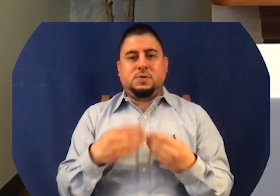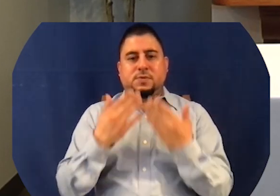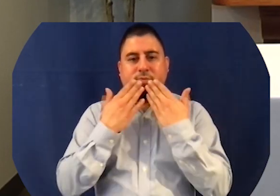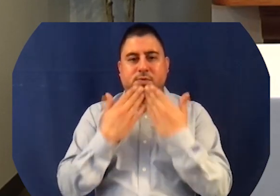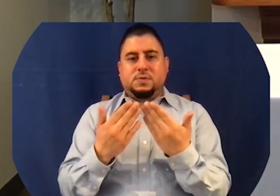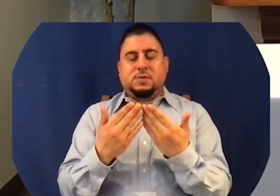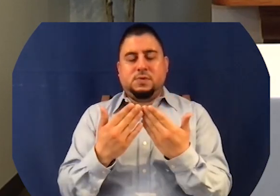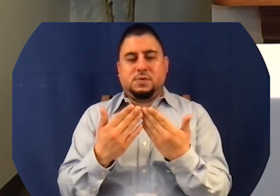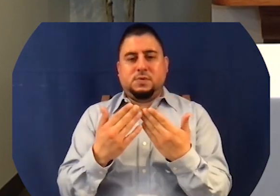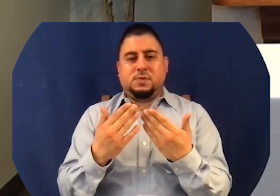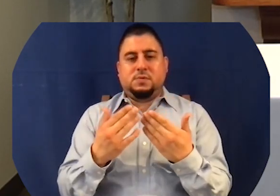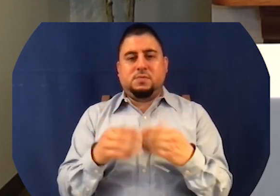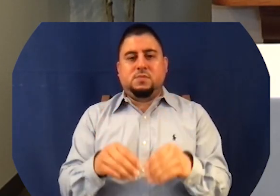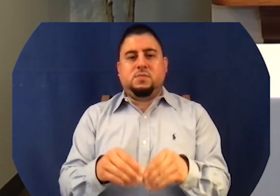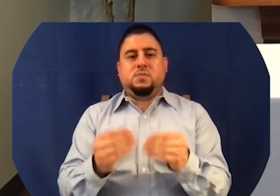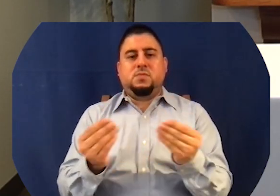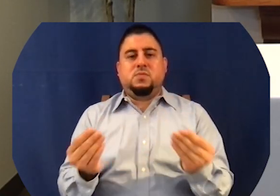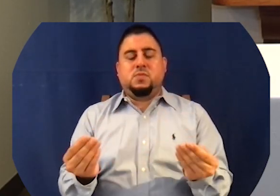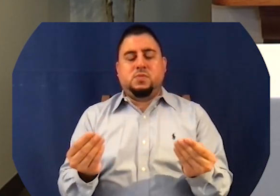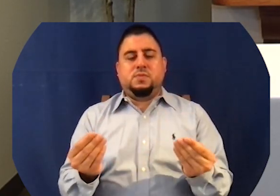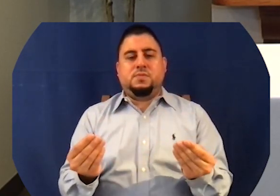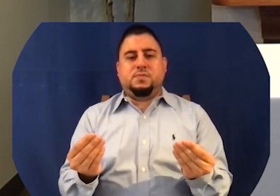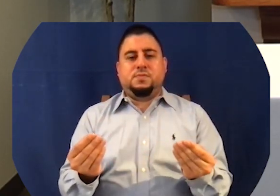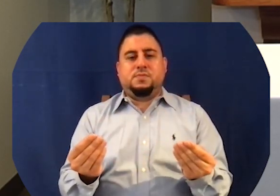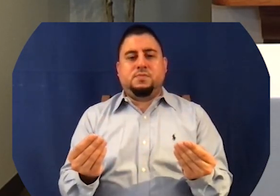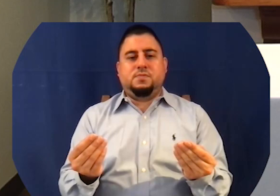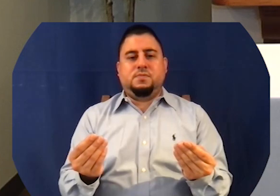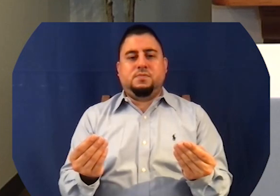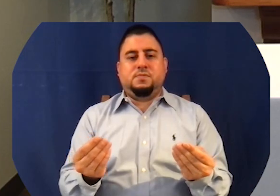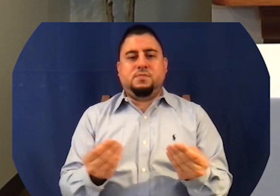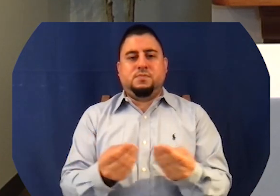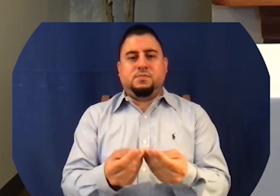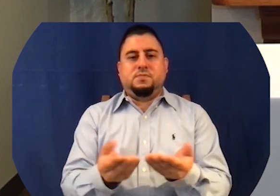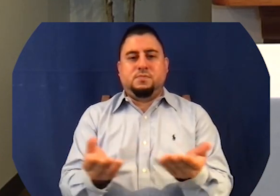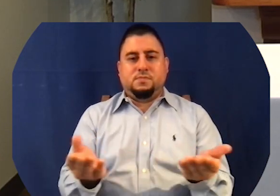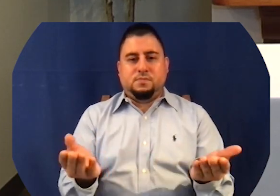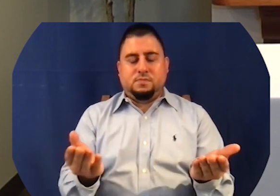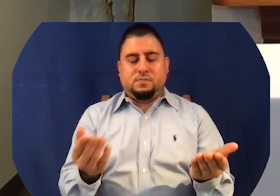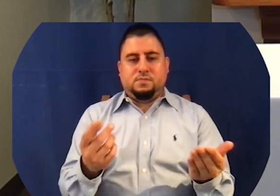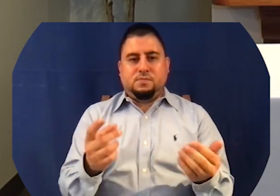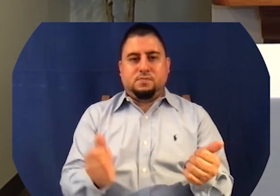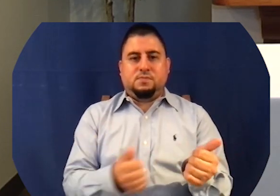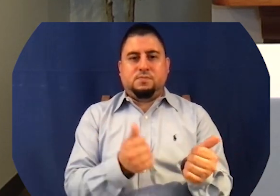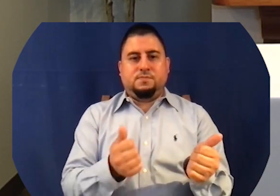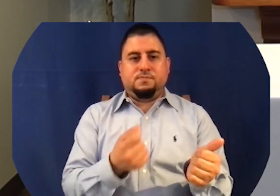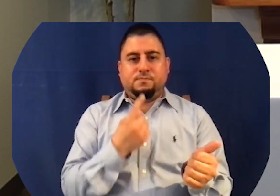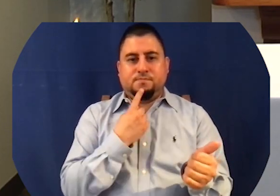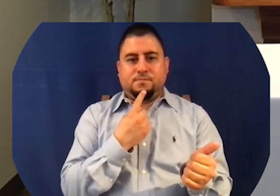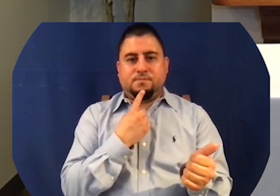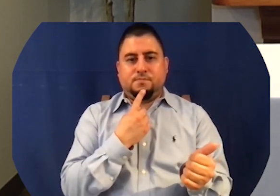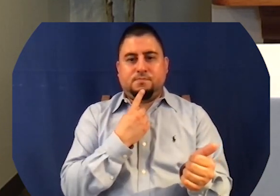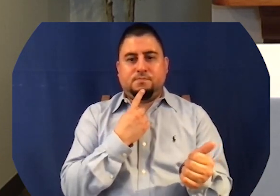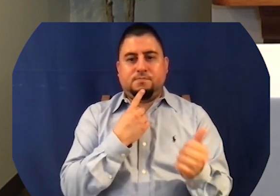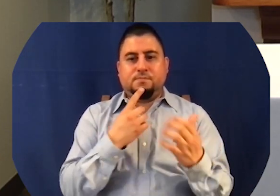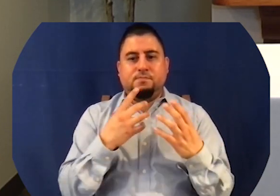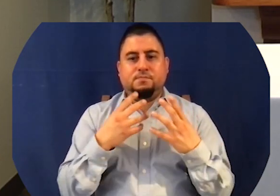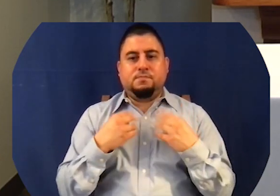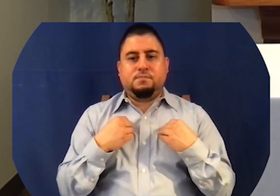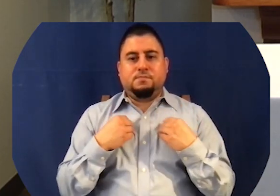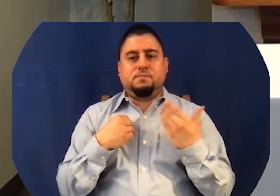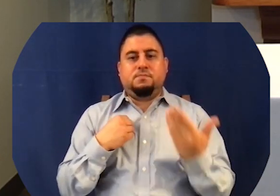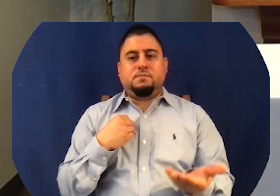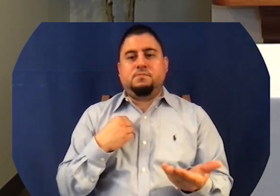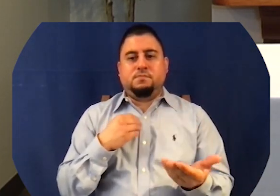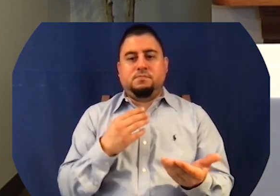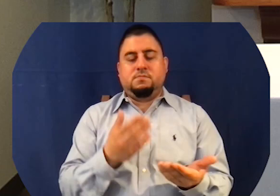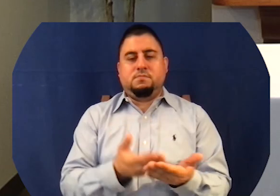giving thanks, broke it and gave it to his disciples, saying, "Take